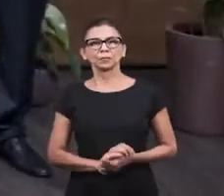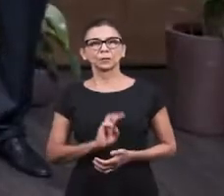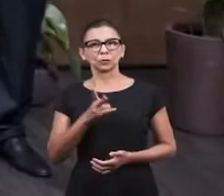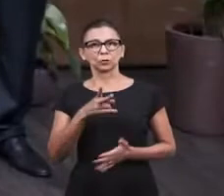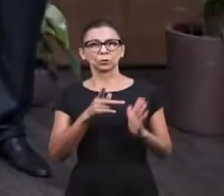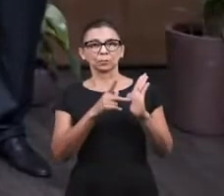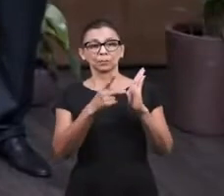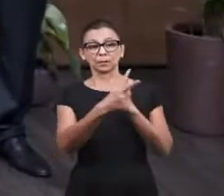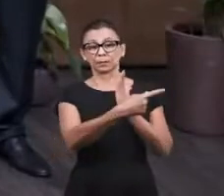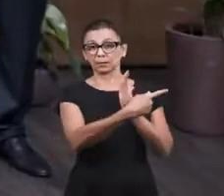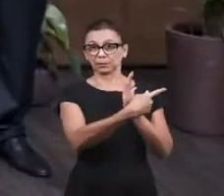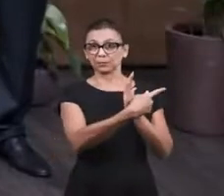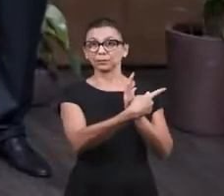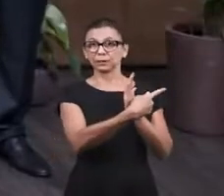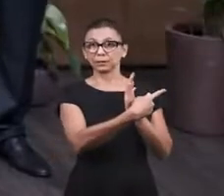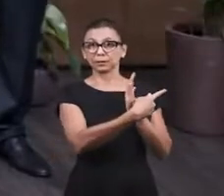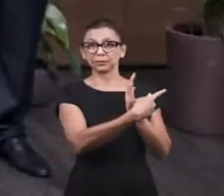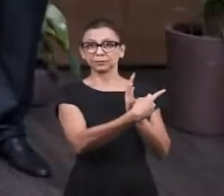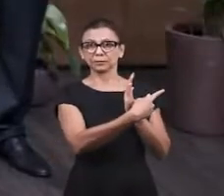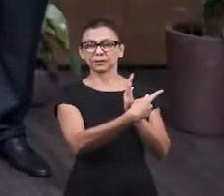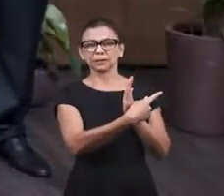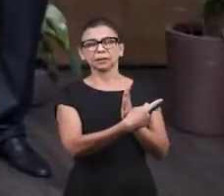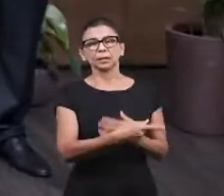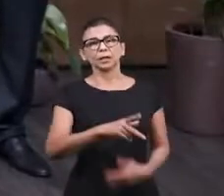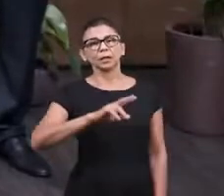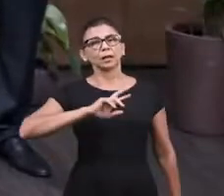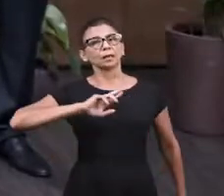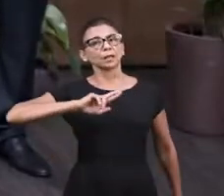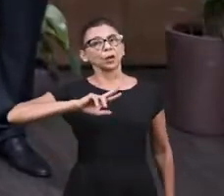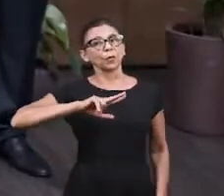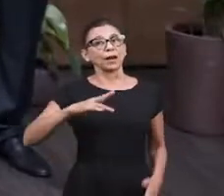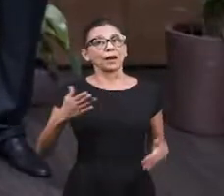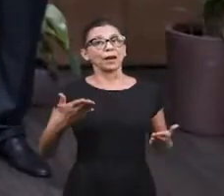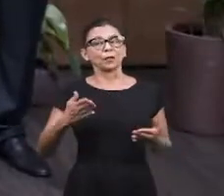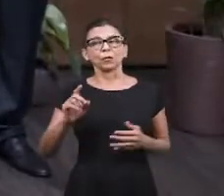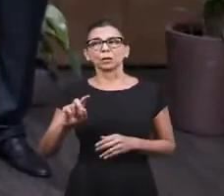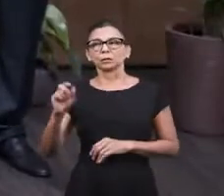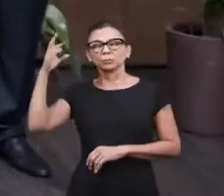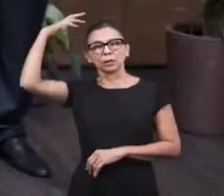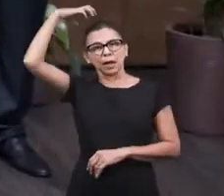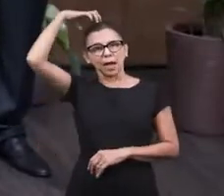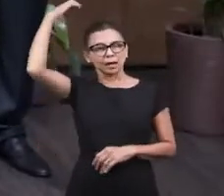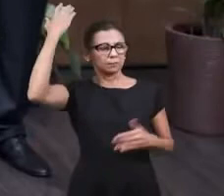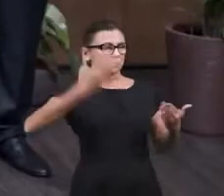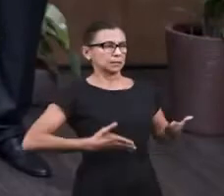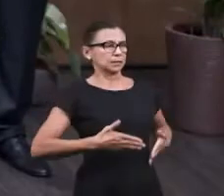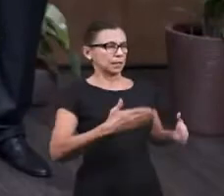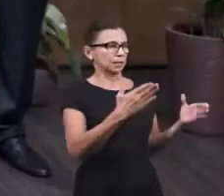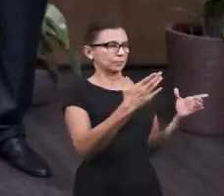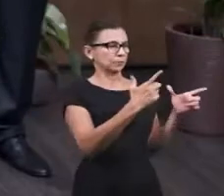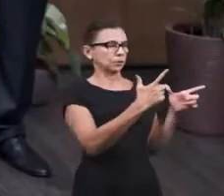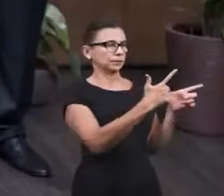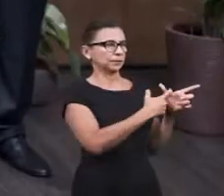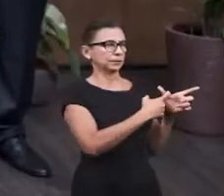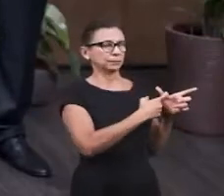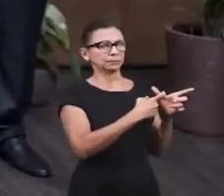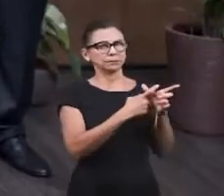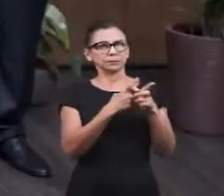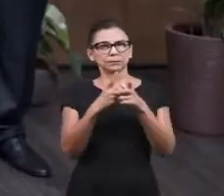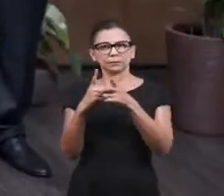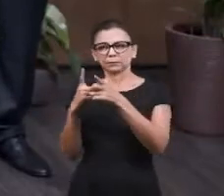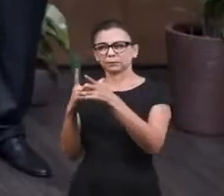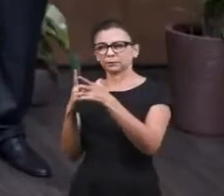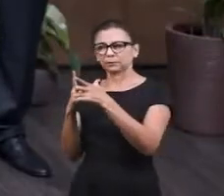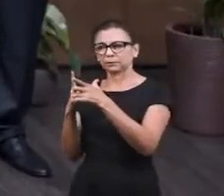Now, in the unfolding of the parable, this was no longer a debt between the king or the master